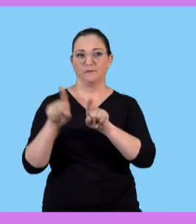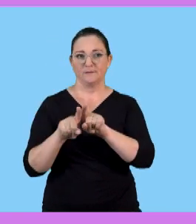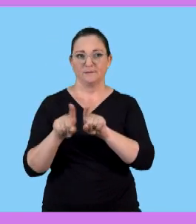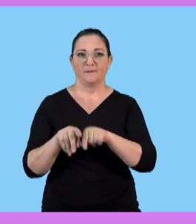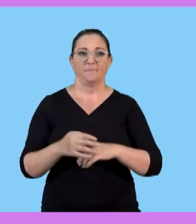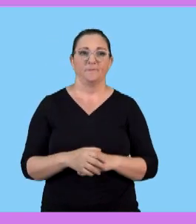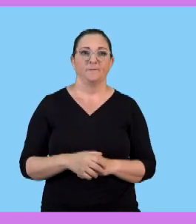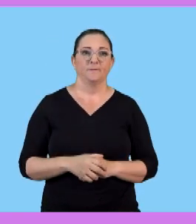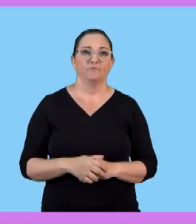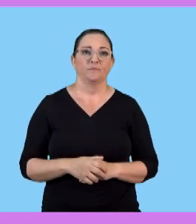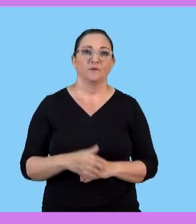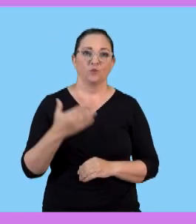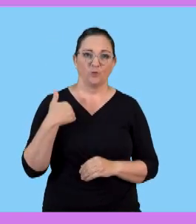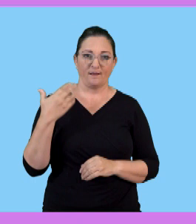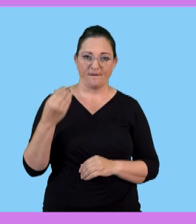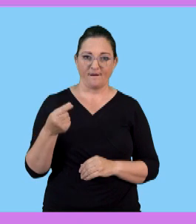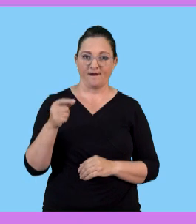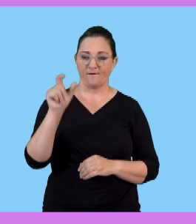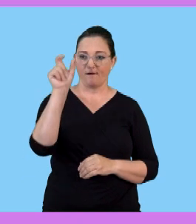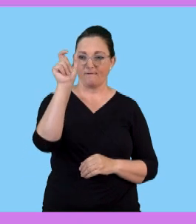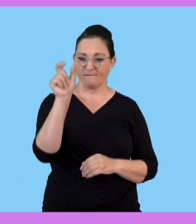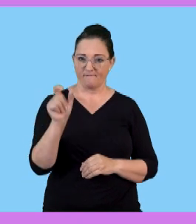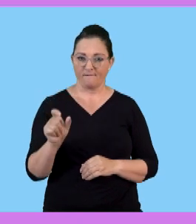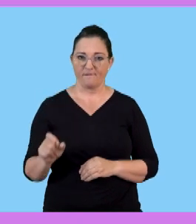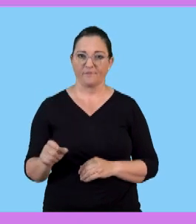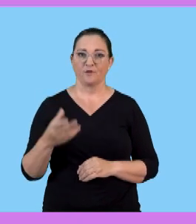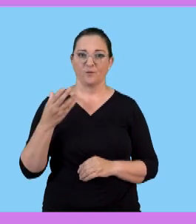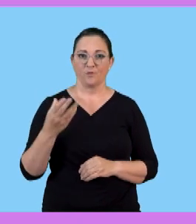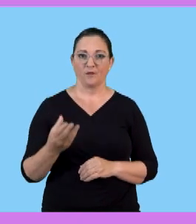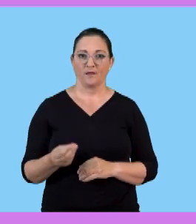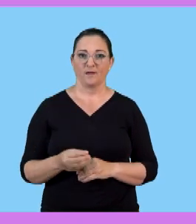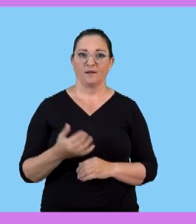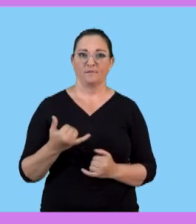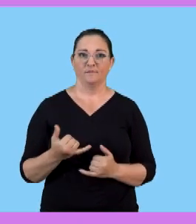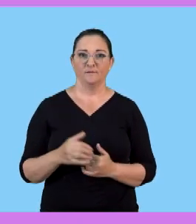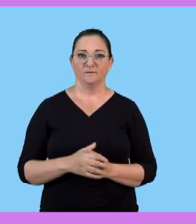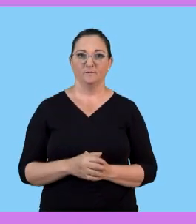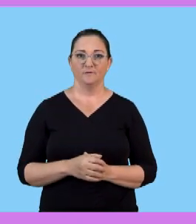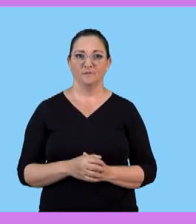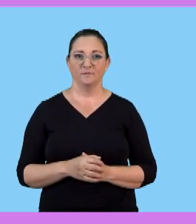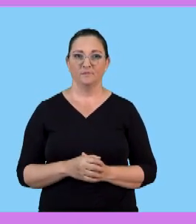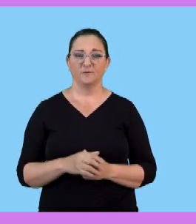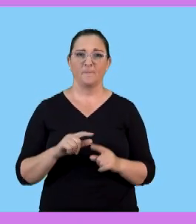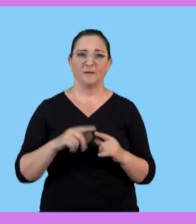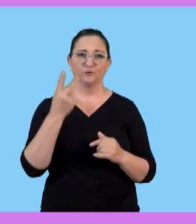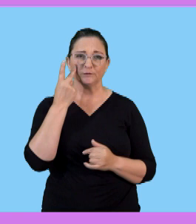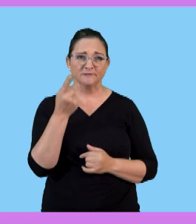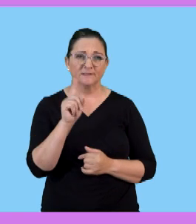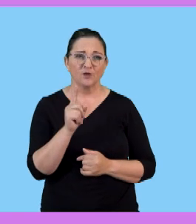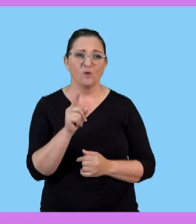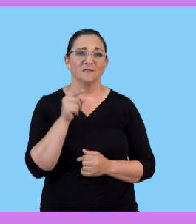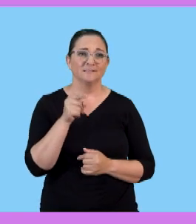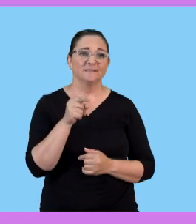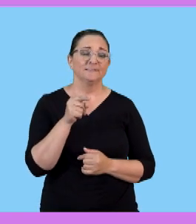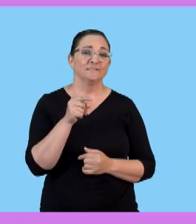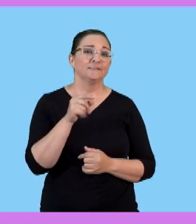same. And then here we have our percentiles. Okay, so we already established that she's 15 years